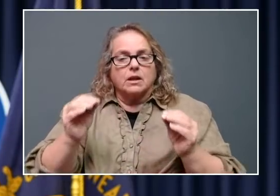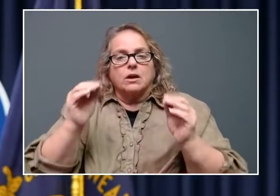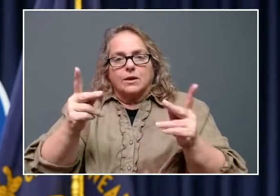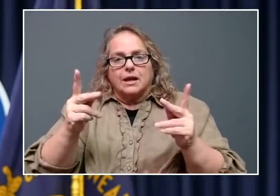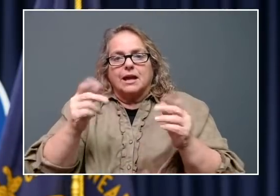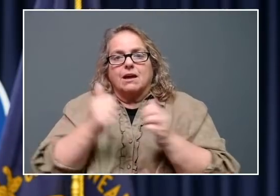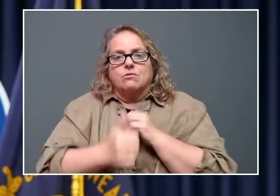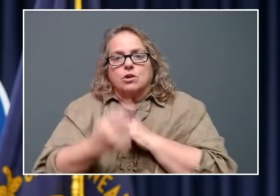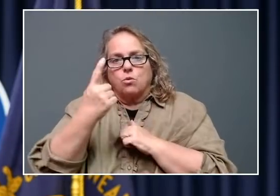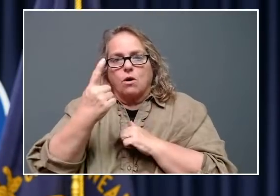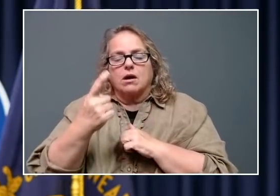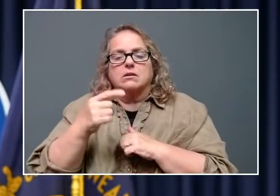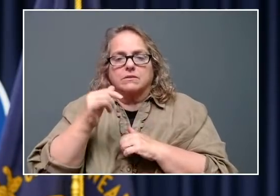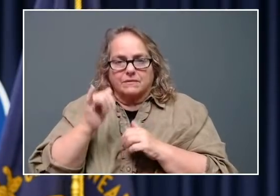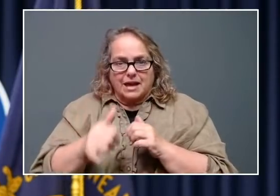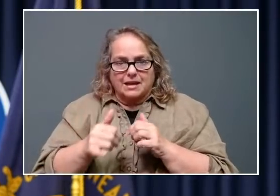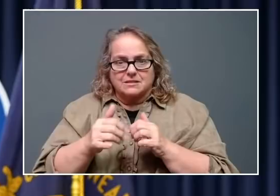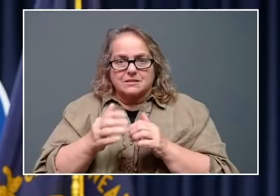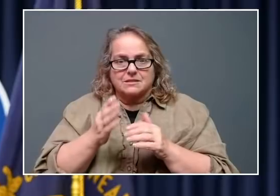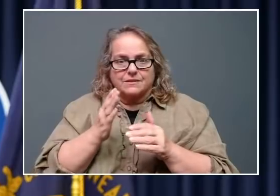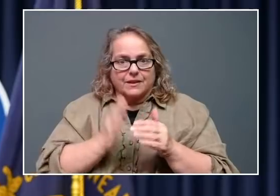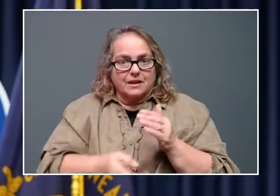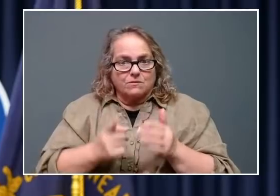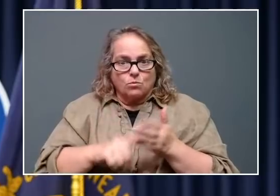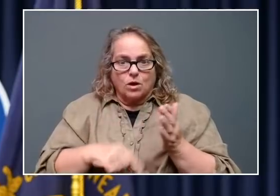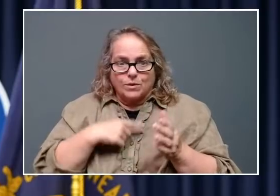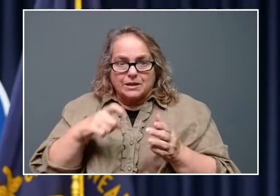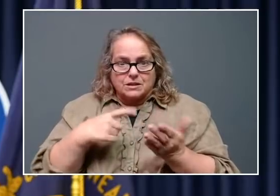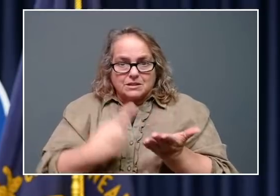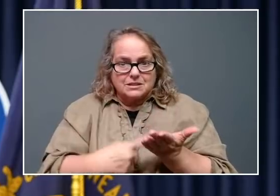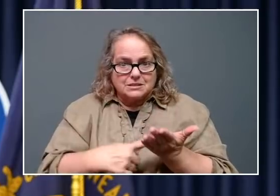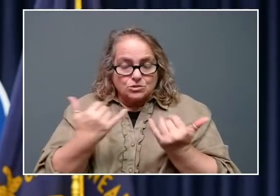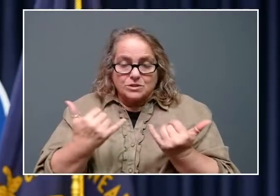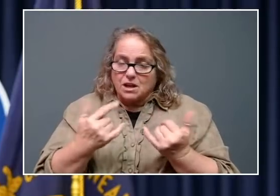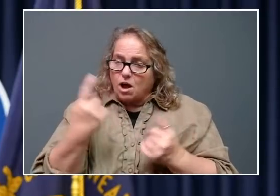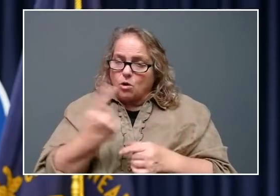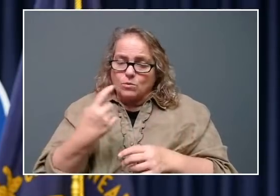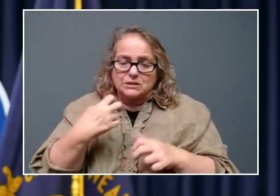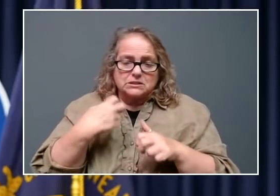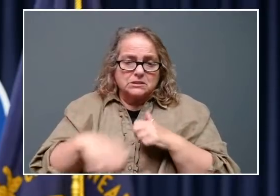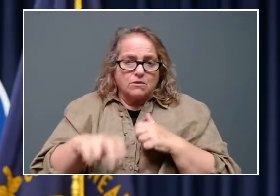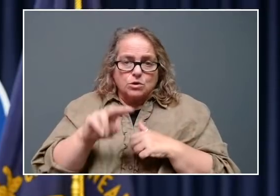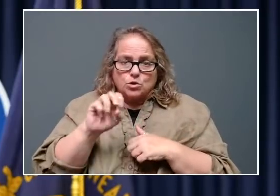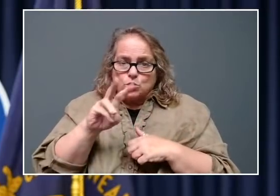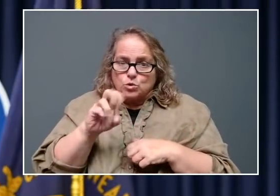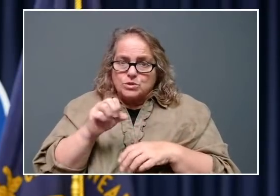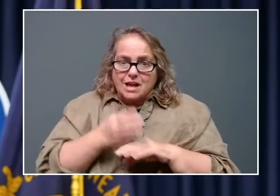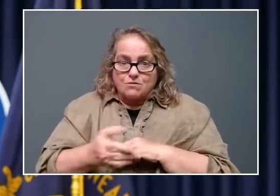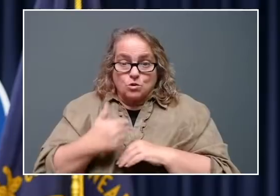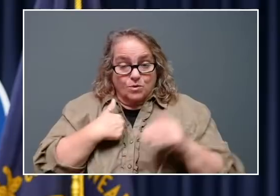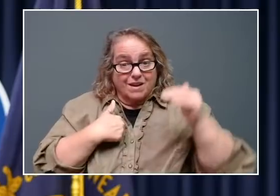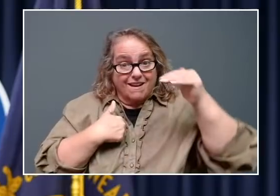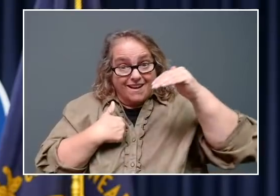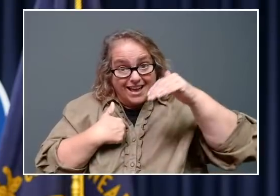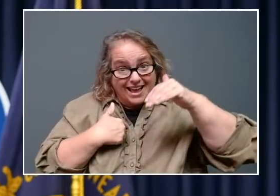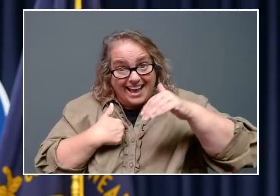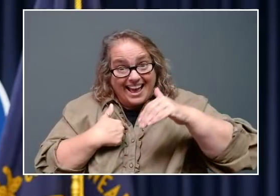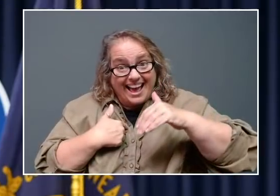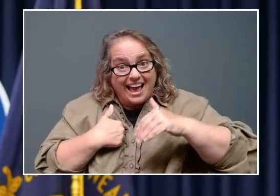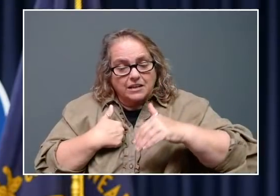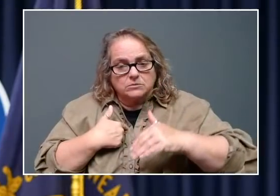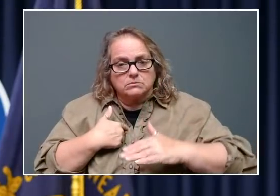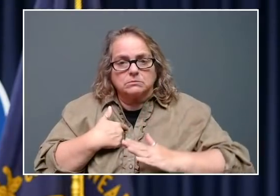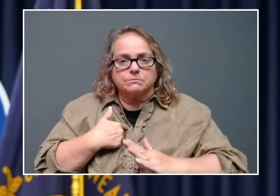briefing today. Again, it's always tough news after we were coming down on cases to see them going back up,